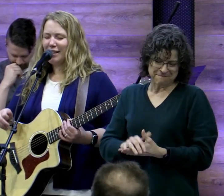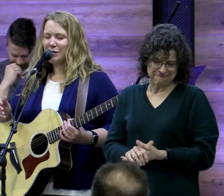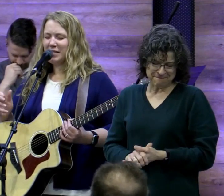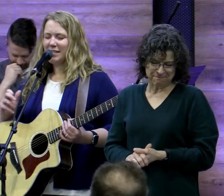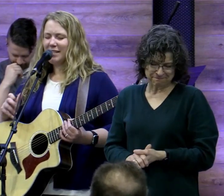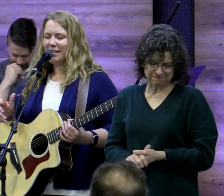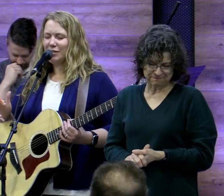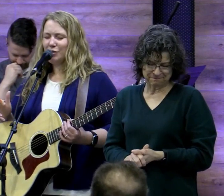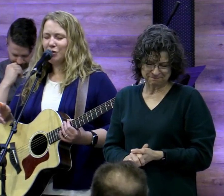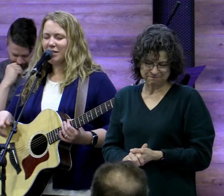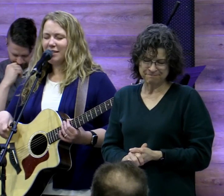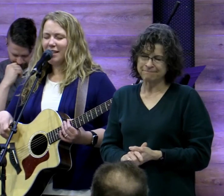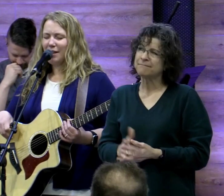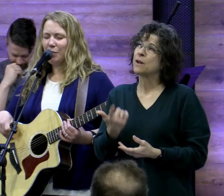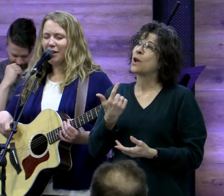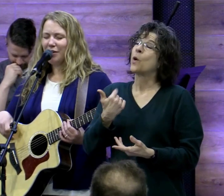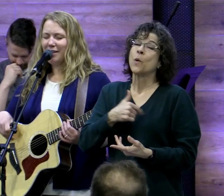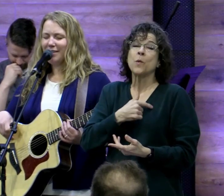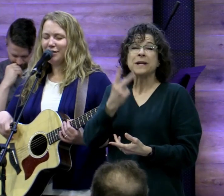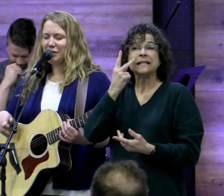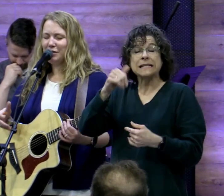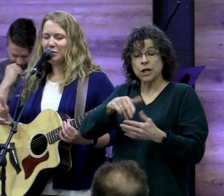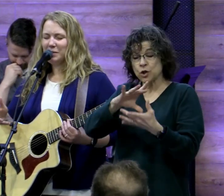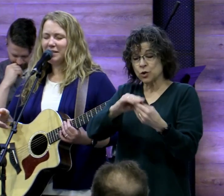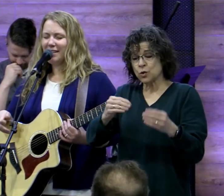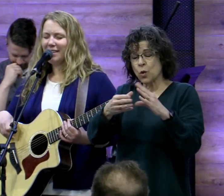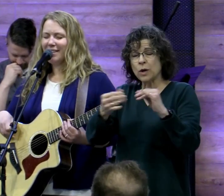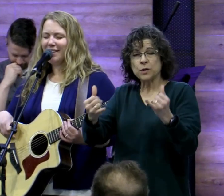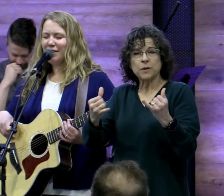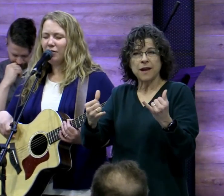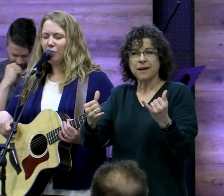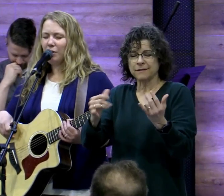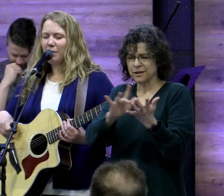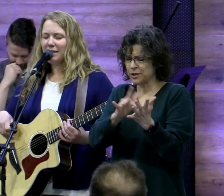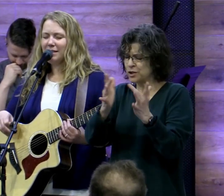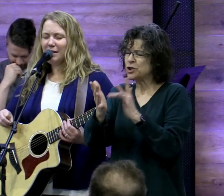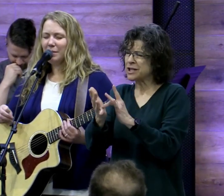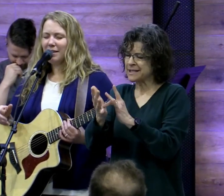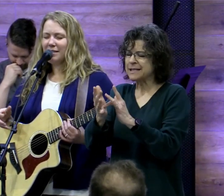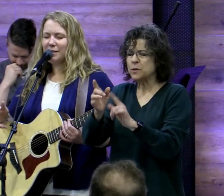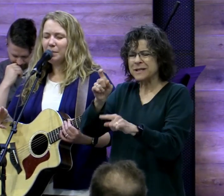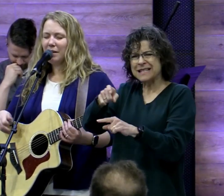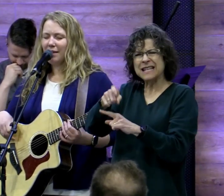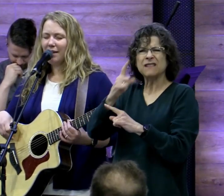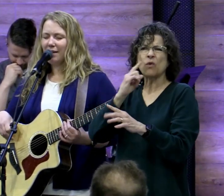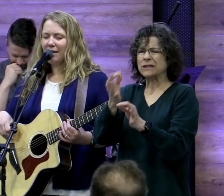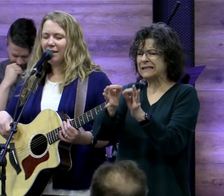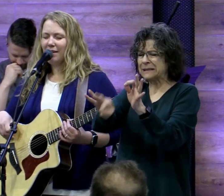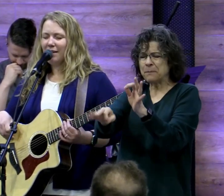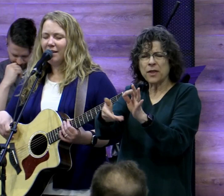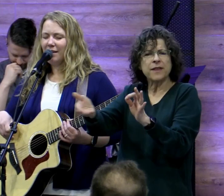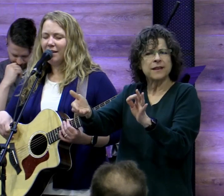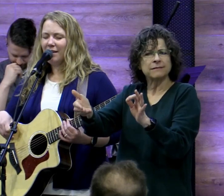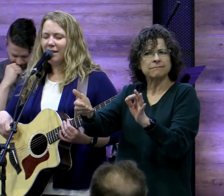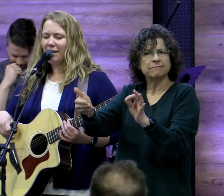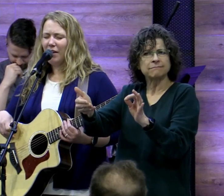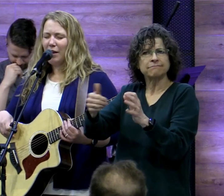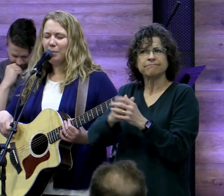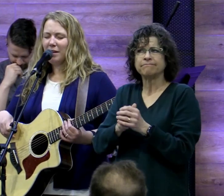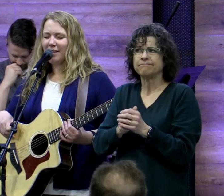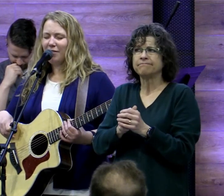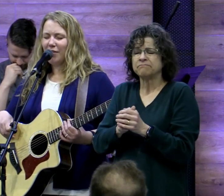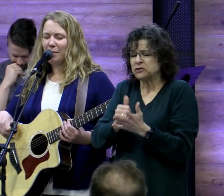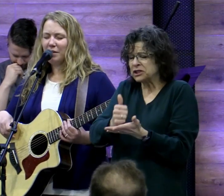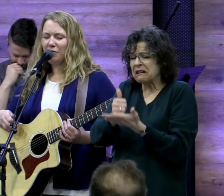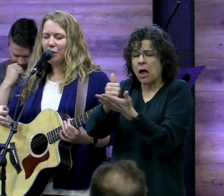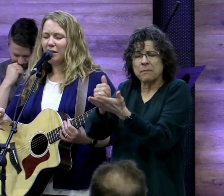And God, as we see in the story today where Jesus was needed for what might seem like a simple thing of